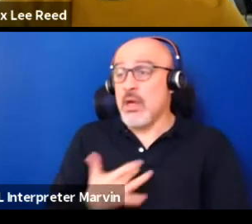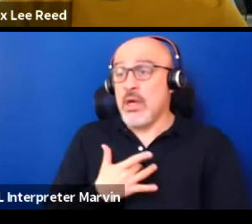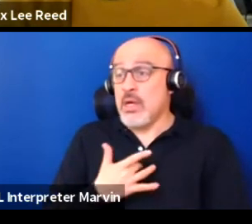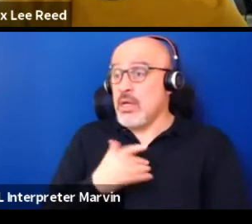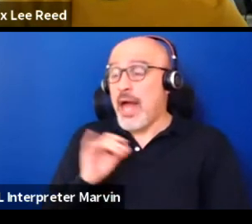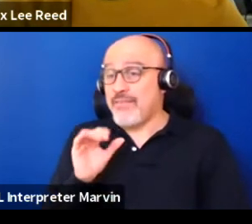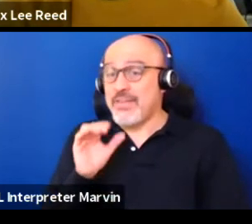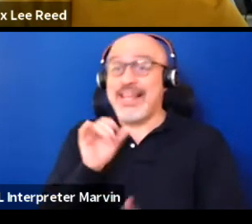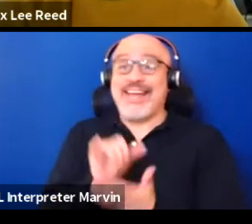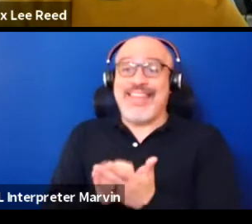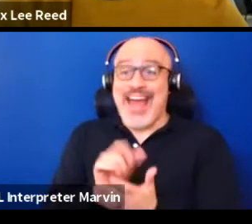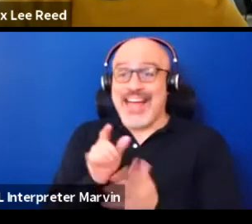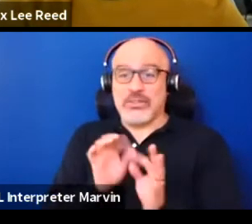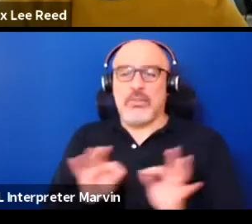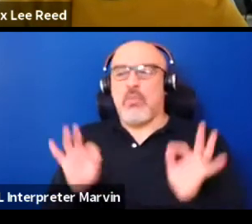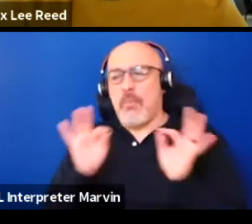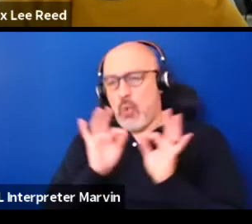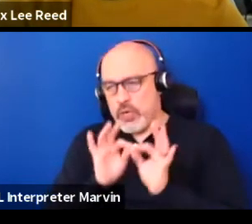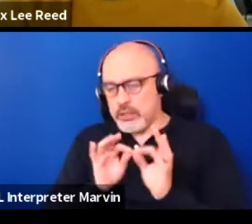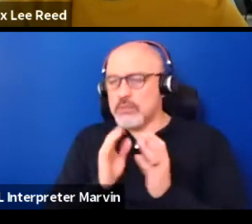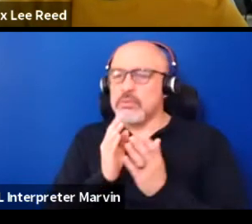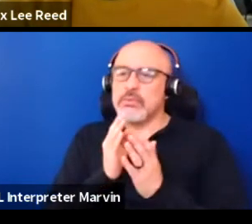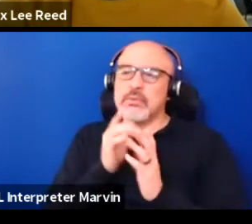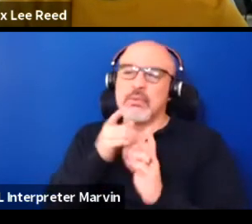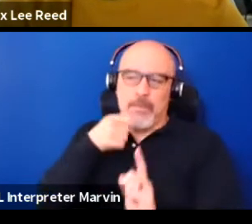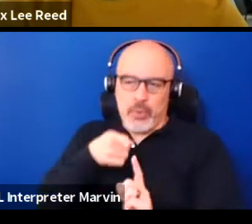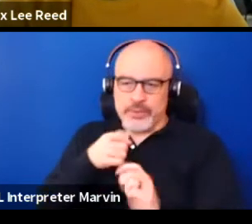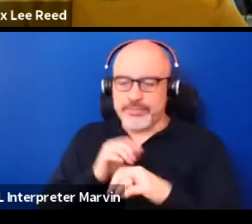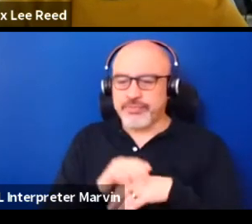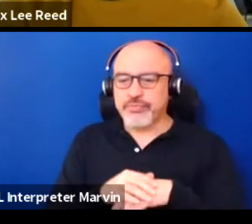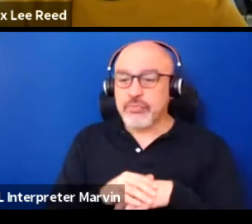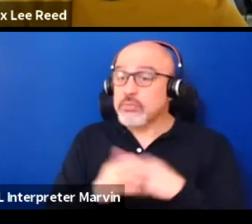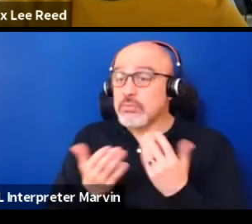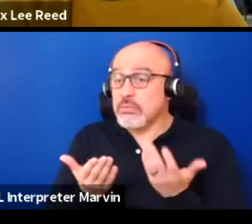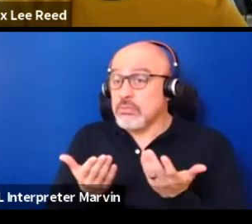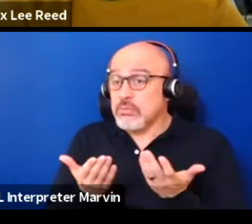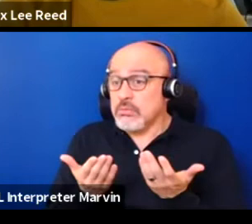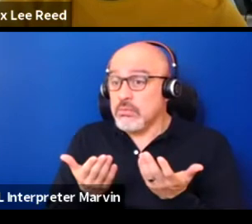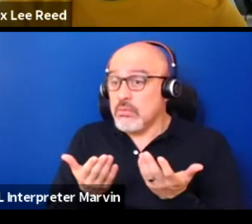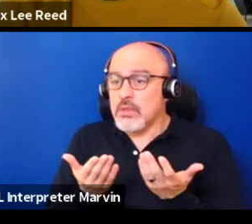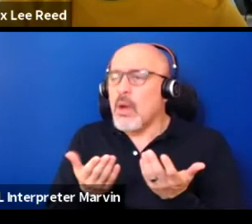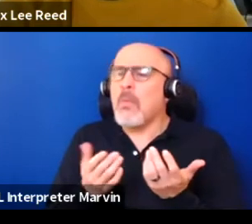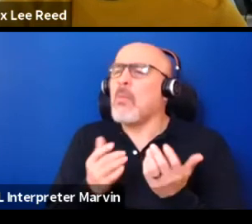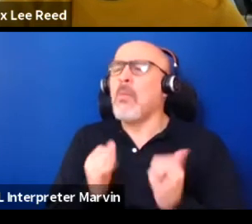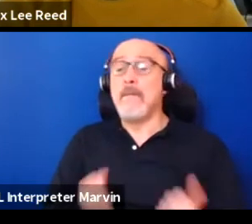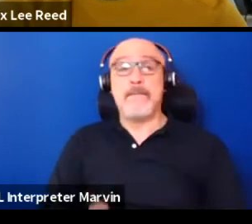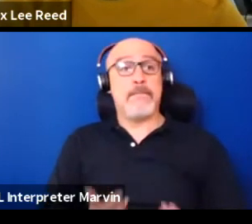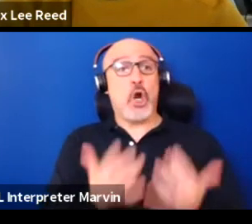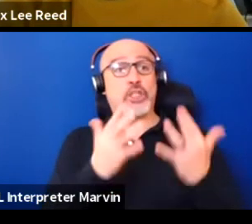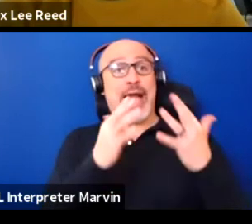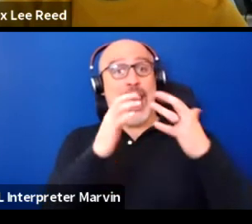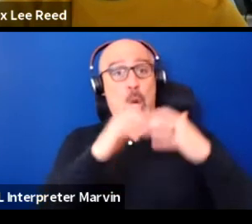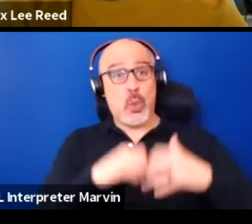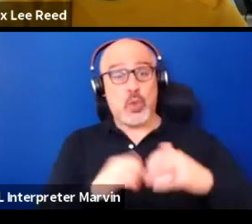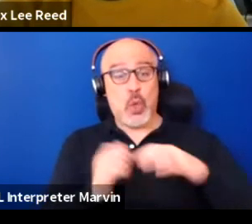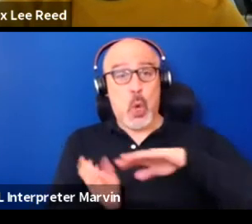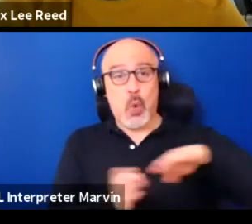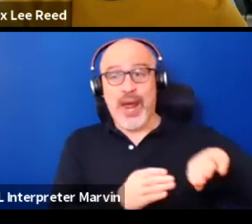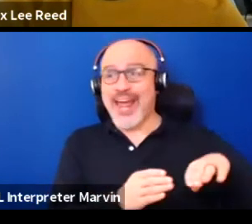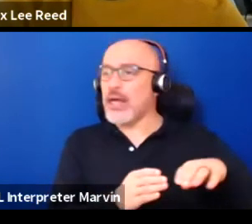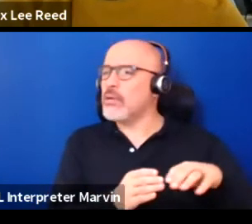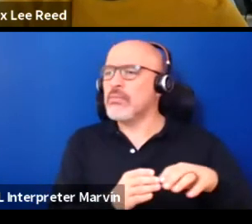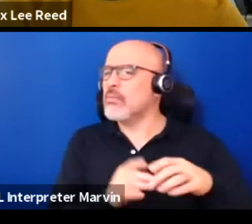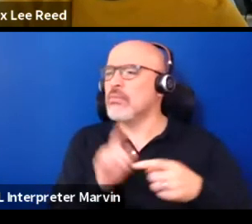I feel like that's a really important point. I don't know that it all has to burn down and go away, but it definitely can't